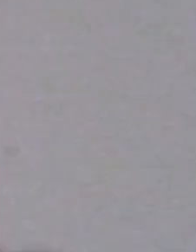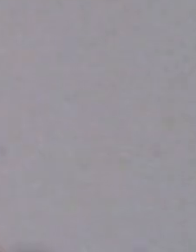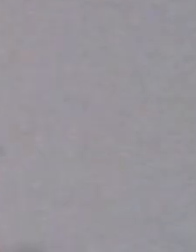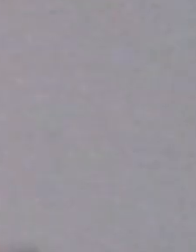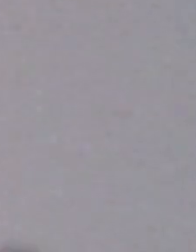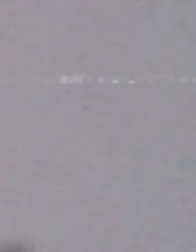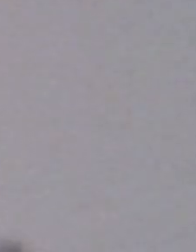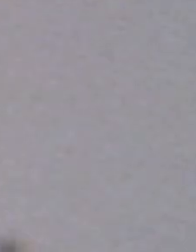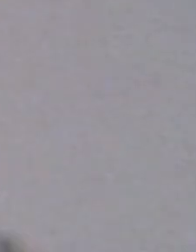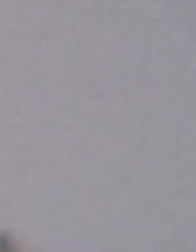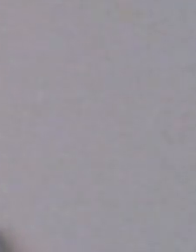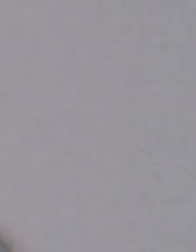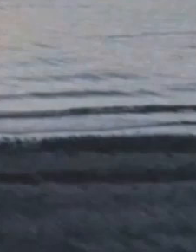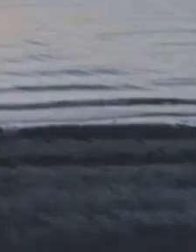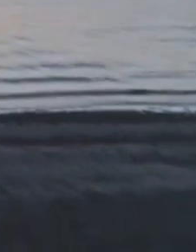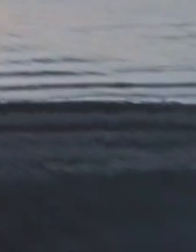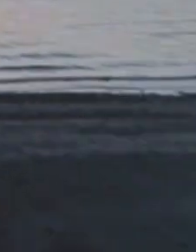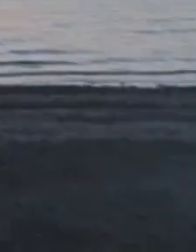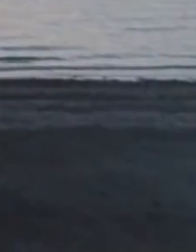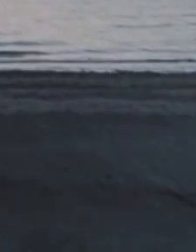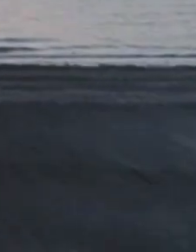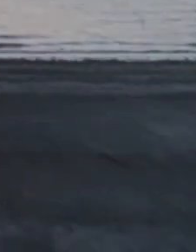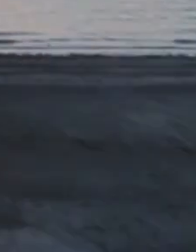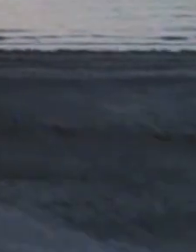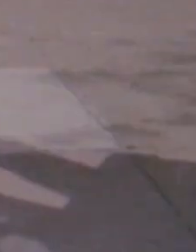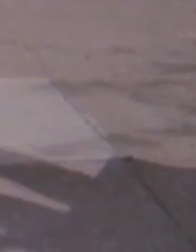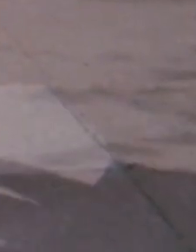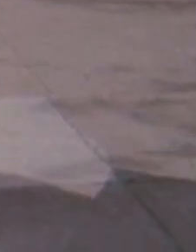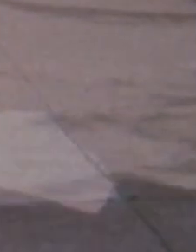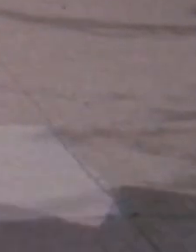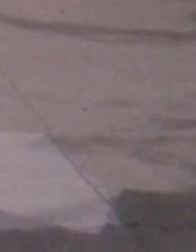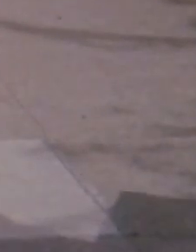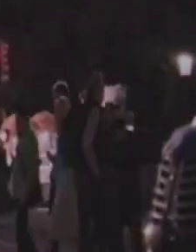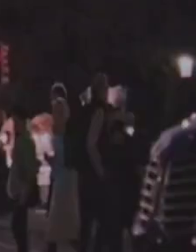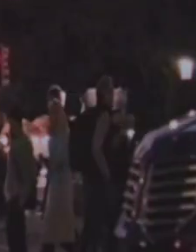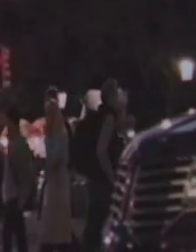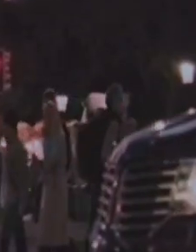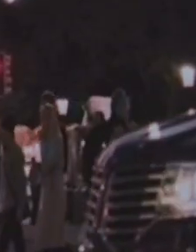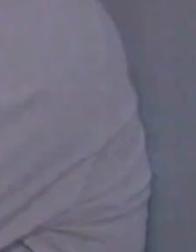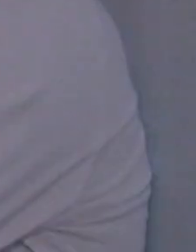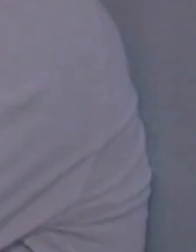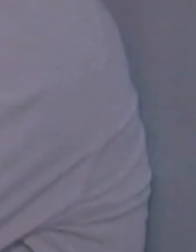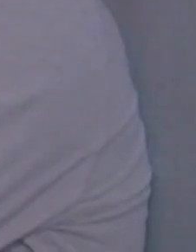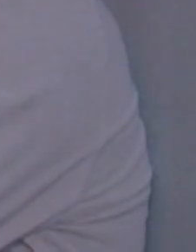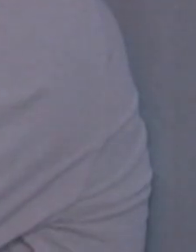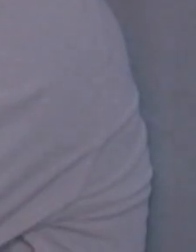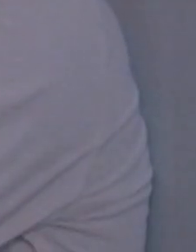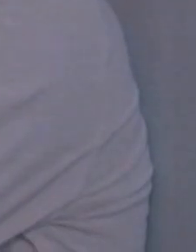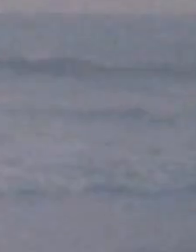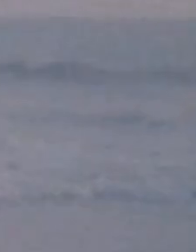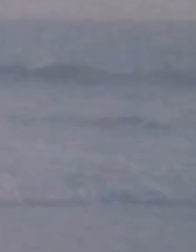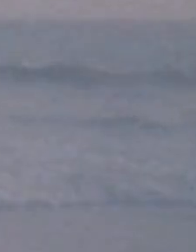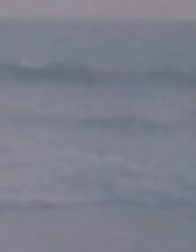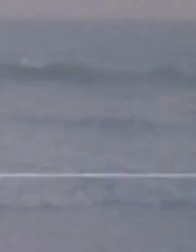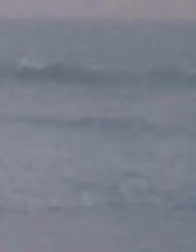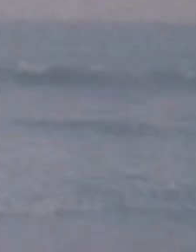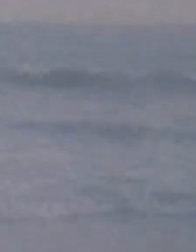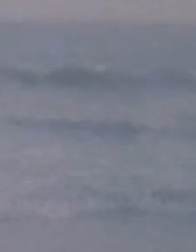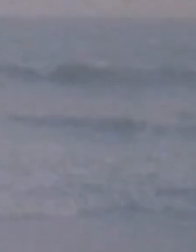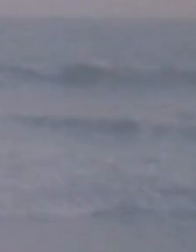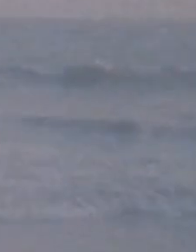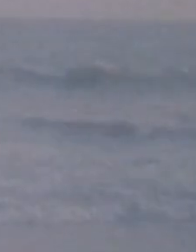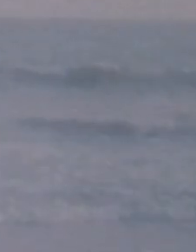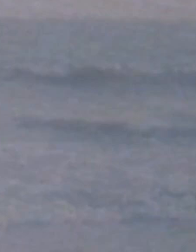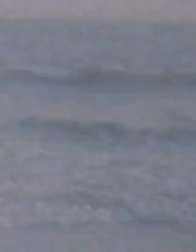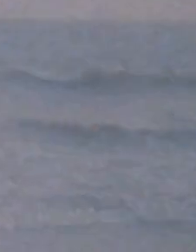setbacks, slip-ups, failures, and faults. Because who you are is not determined by what you have, where you've been, or what you've done, but who